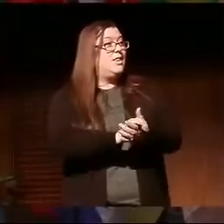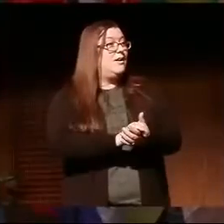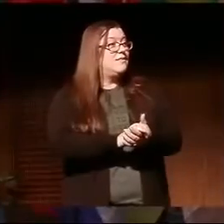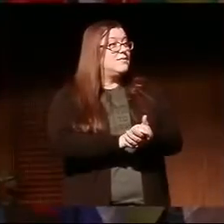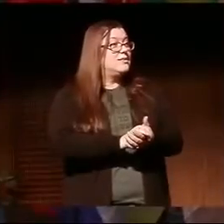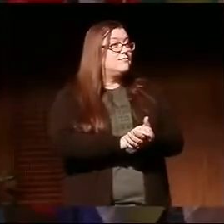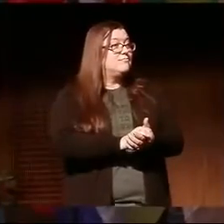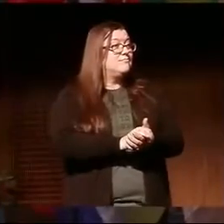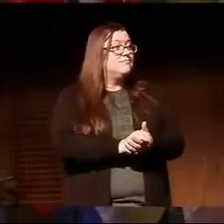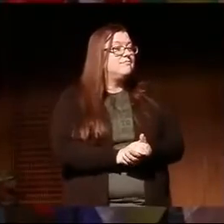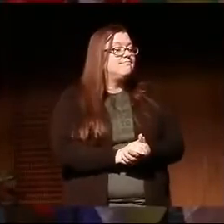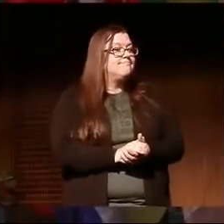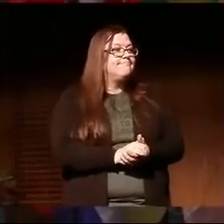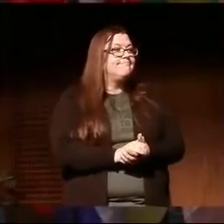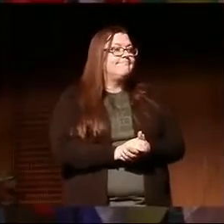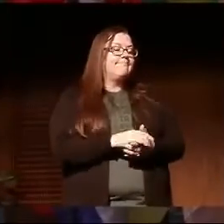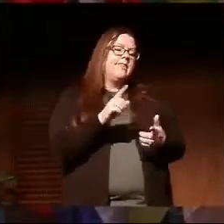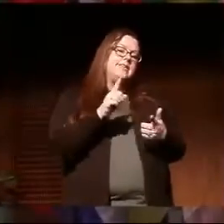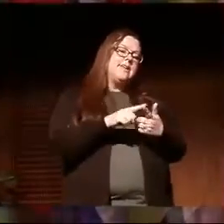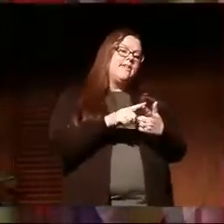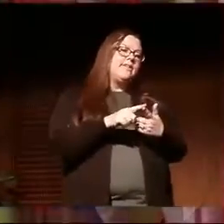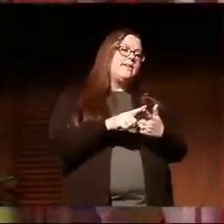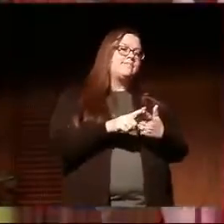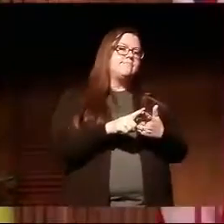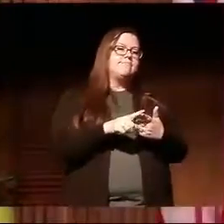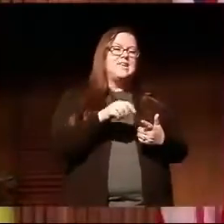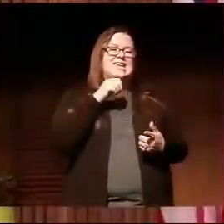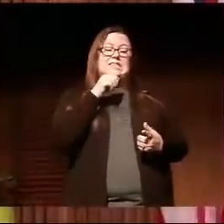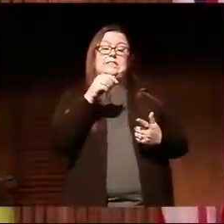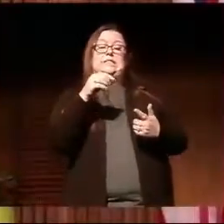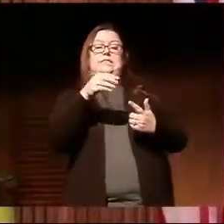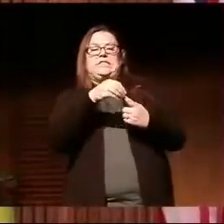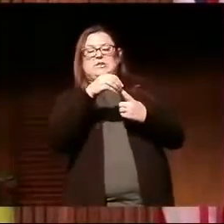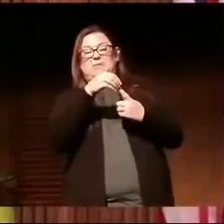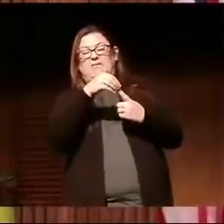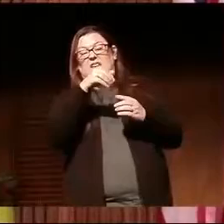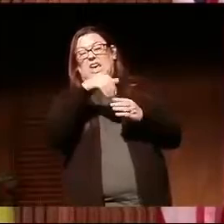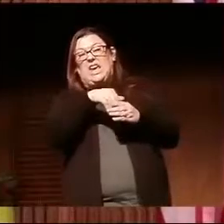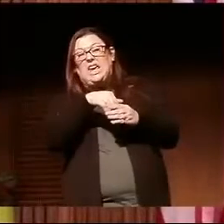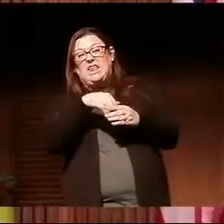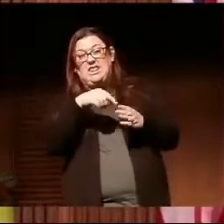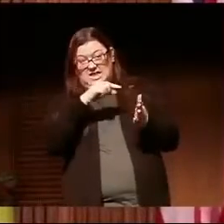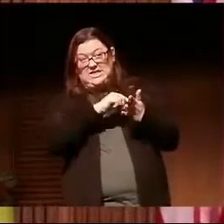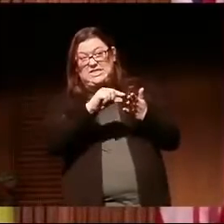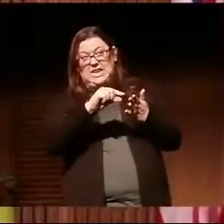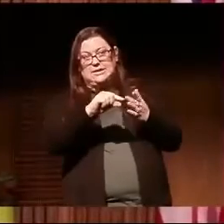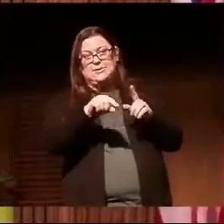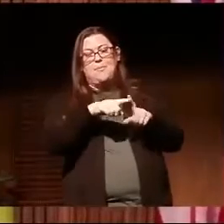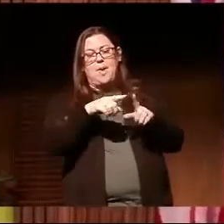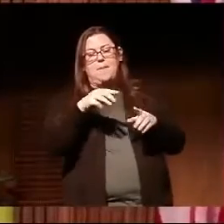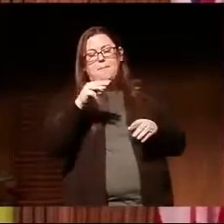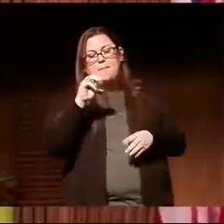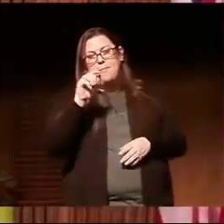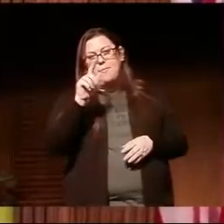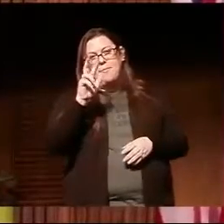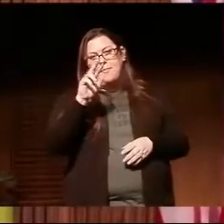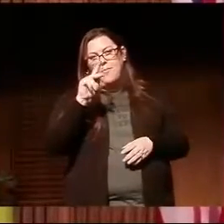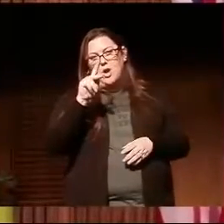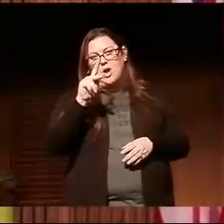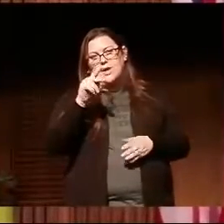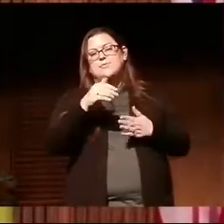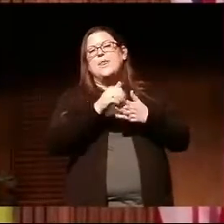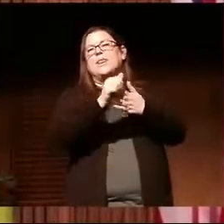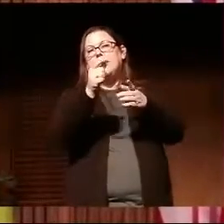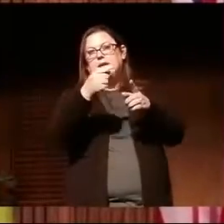The second thing is, and it's not specifically in this text per se, but again, Mark's been leading up to it with this. And it is, let's call it